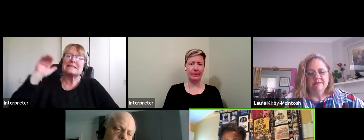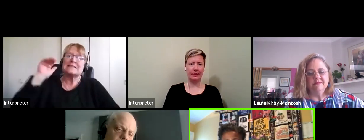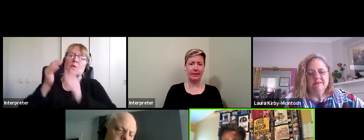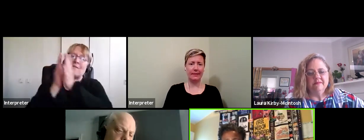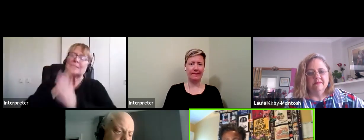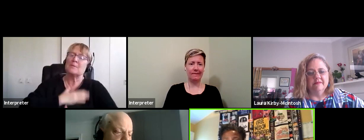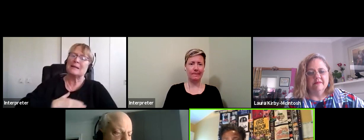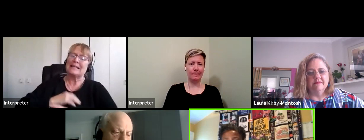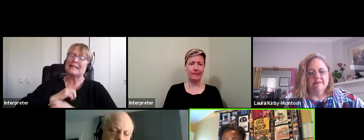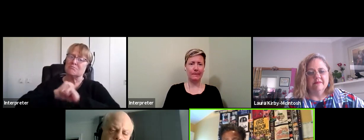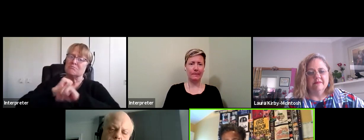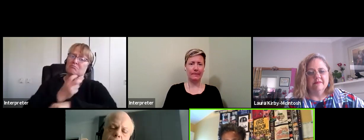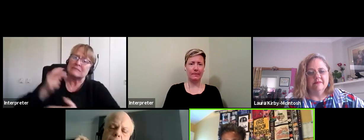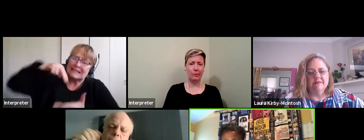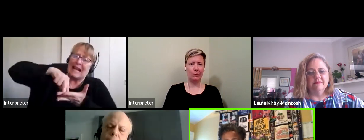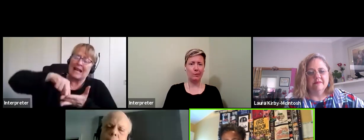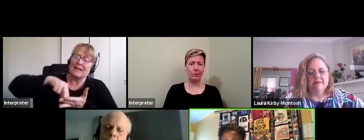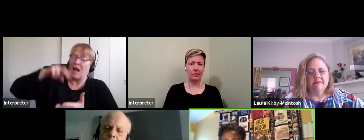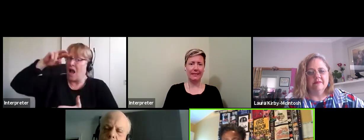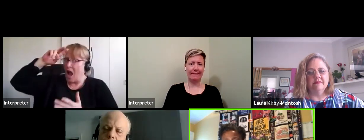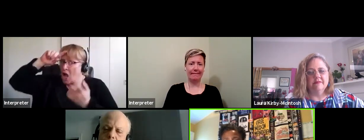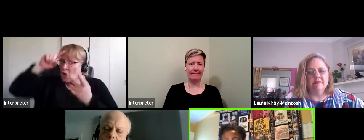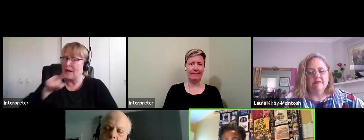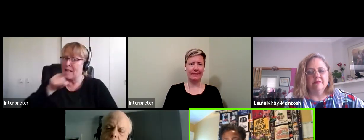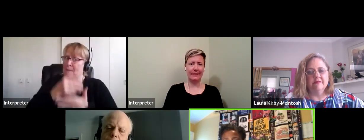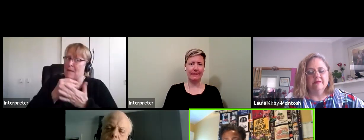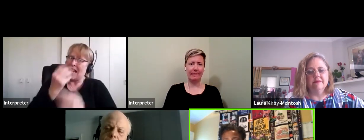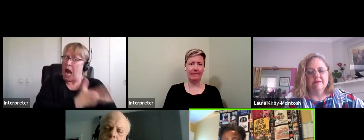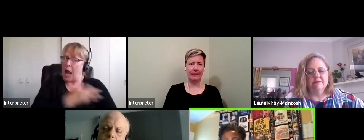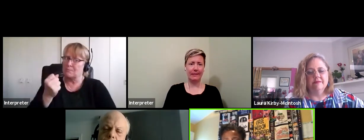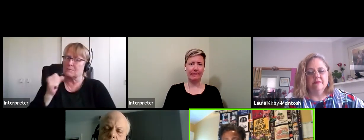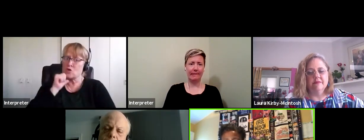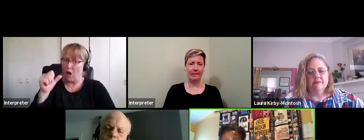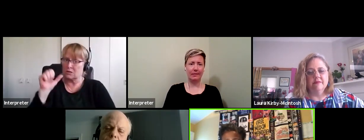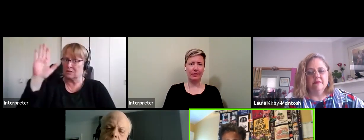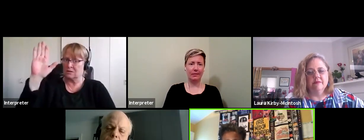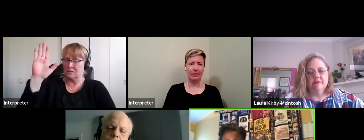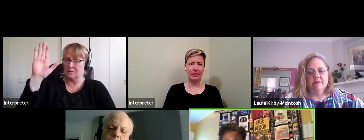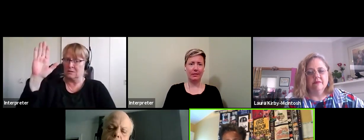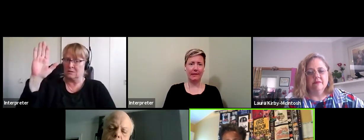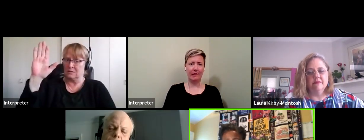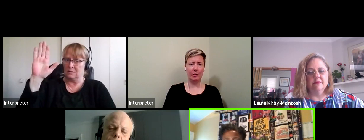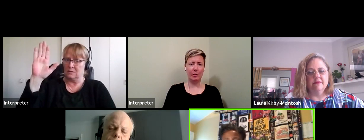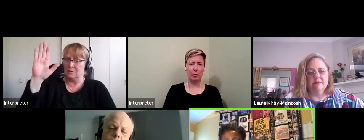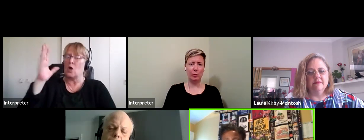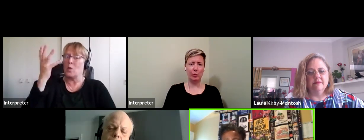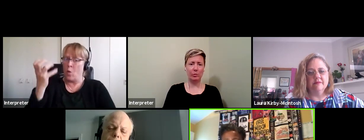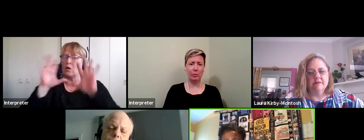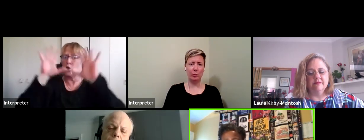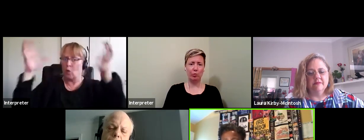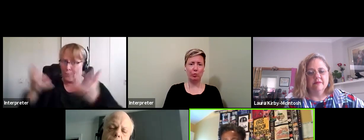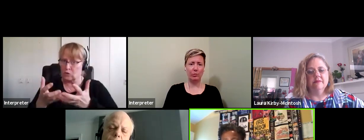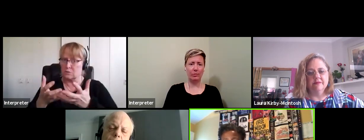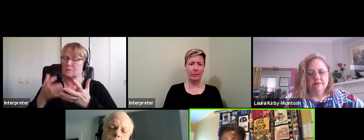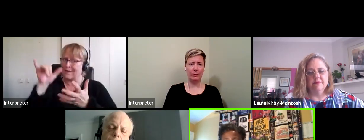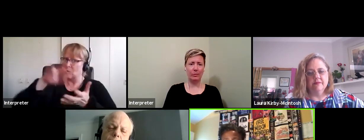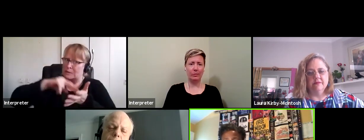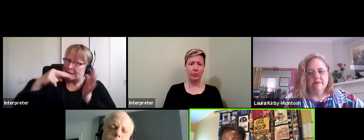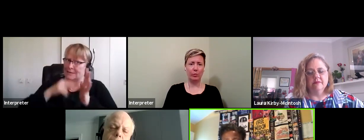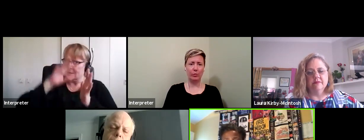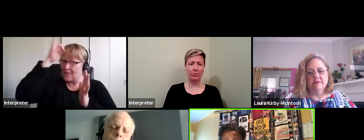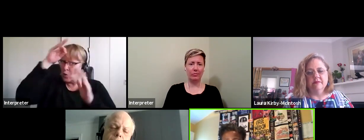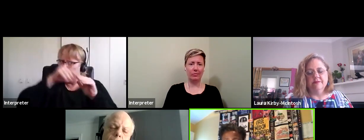on this, to agree not to claw back this benefit so that it is truly universal as was intended by the feds, and